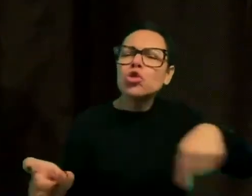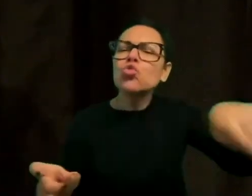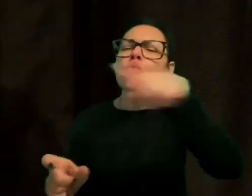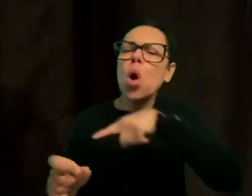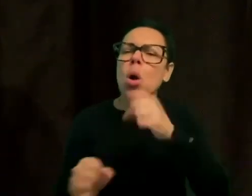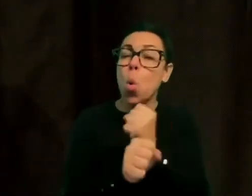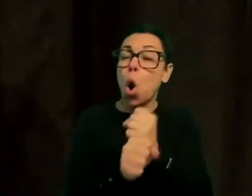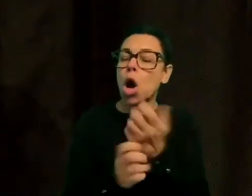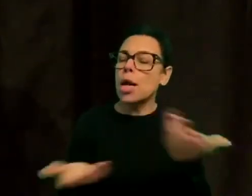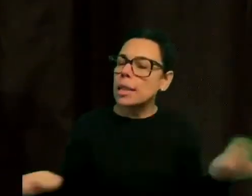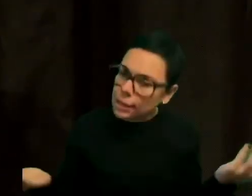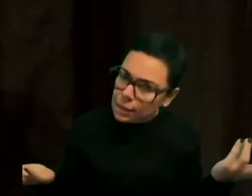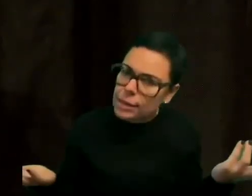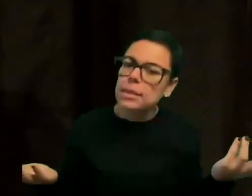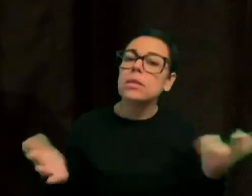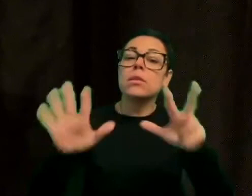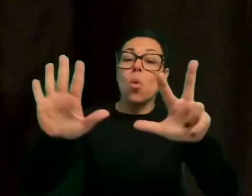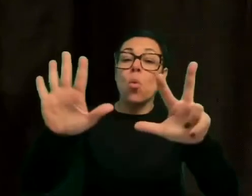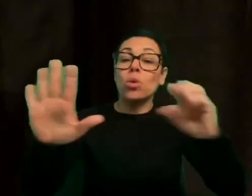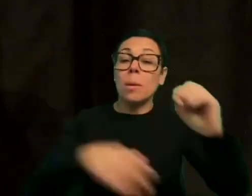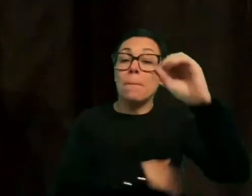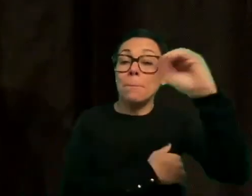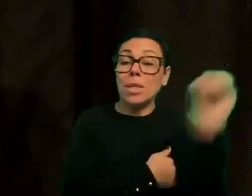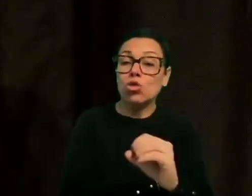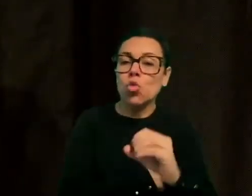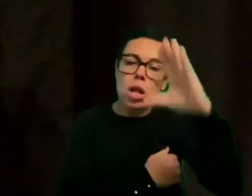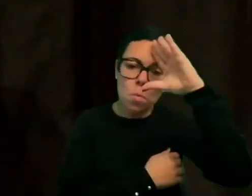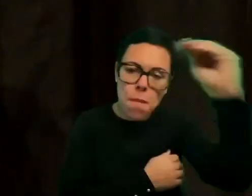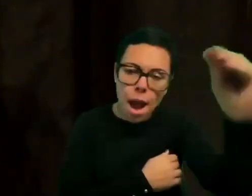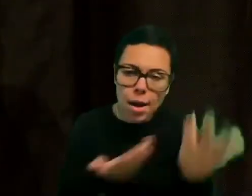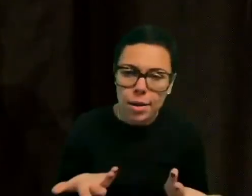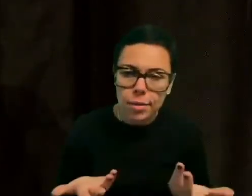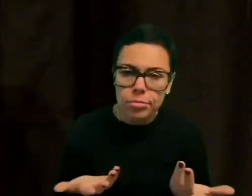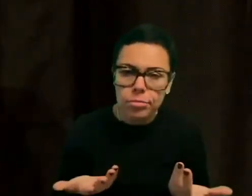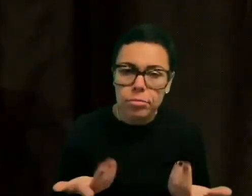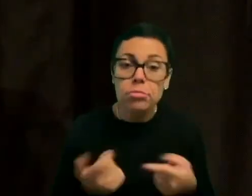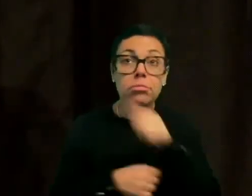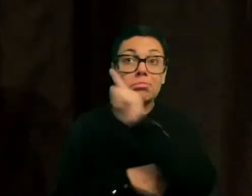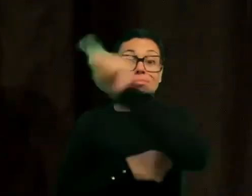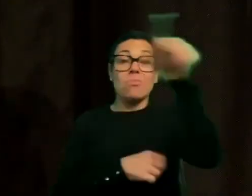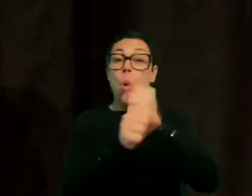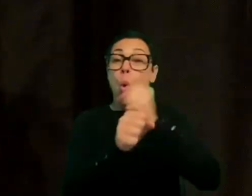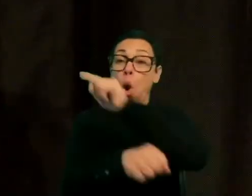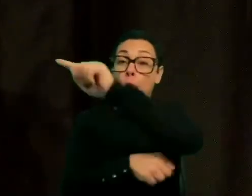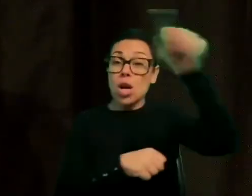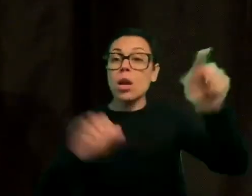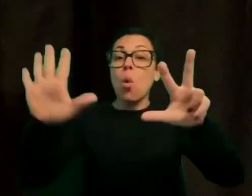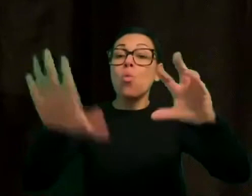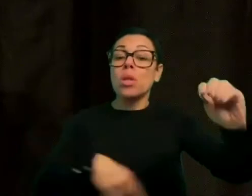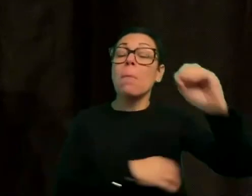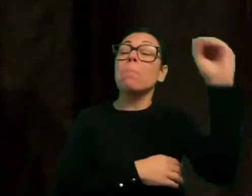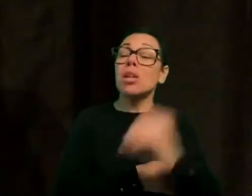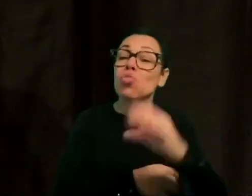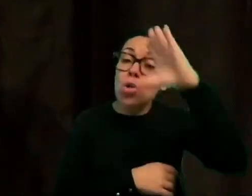men. 80% of the people studying these matters and working in these companies, 80 to 90% are men. It's not considered particularly attractive